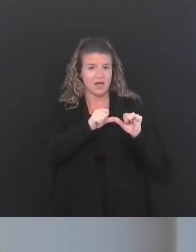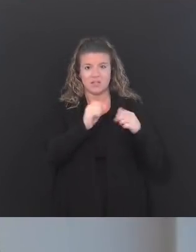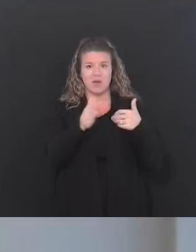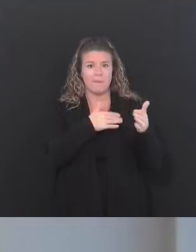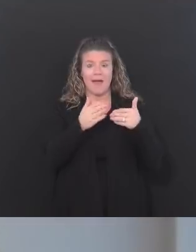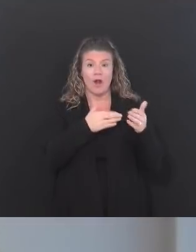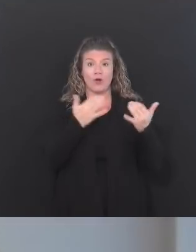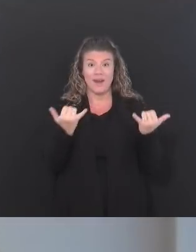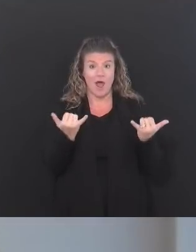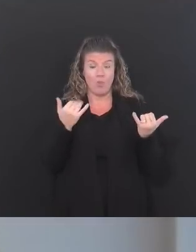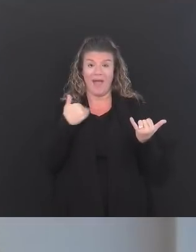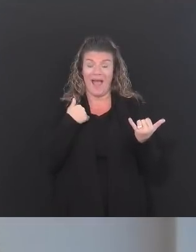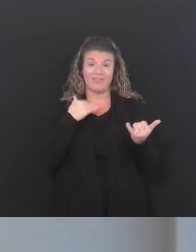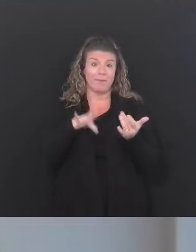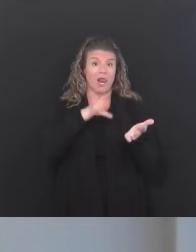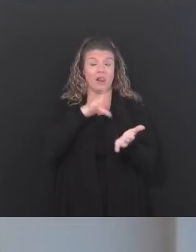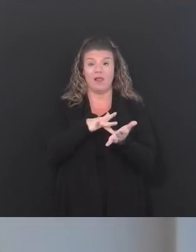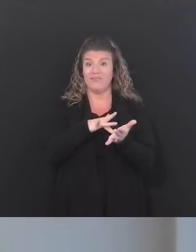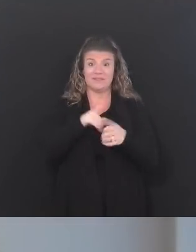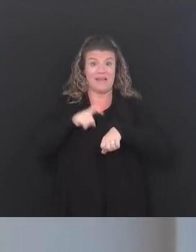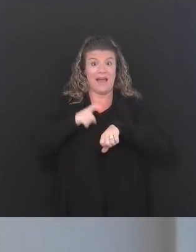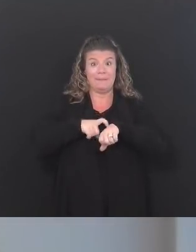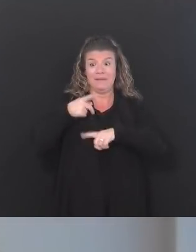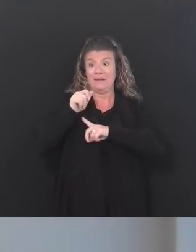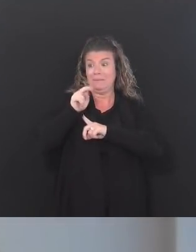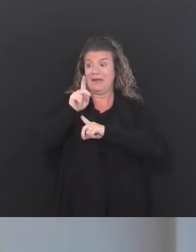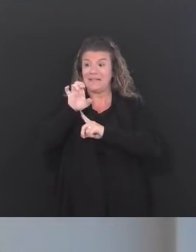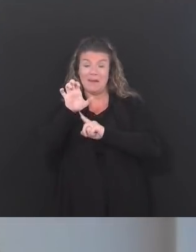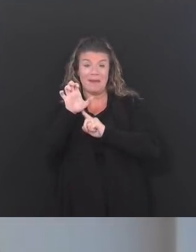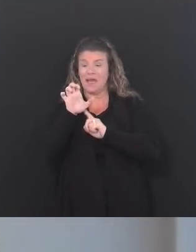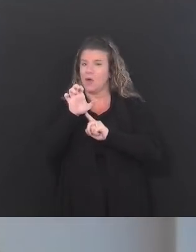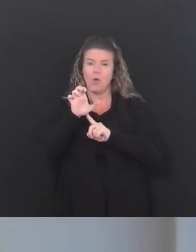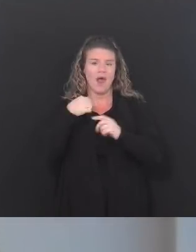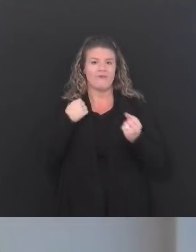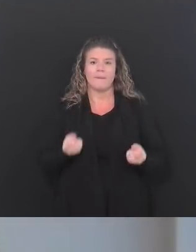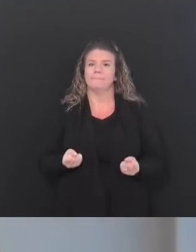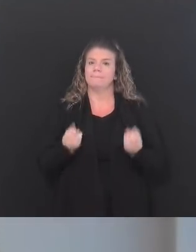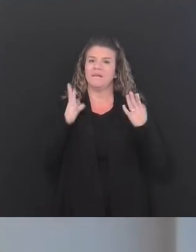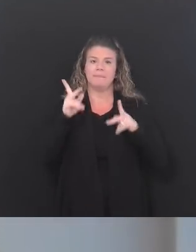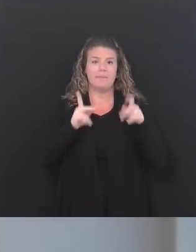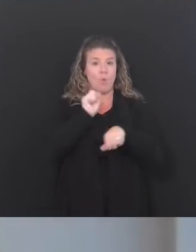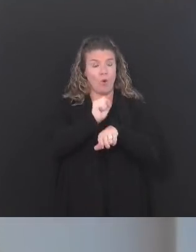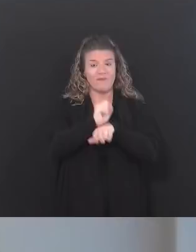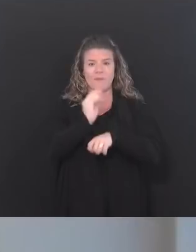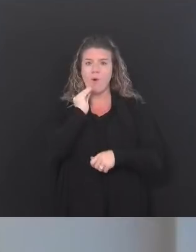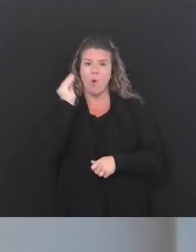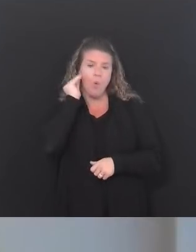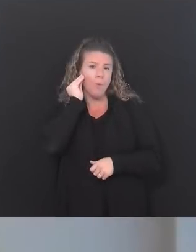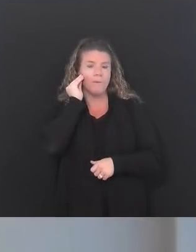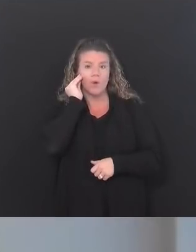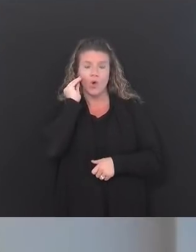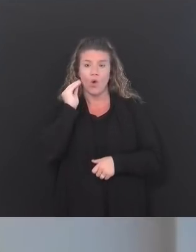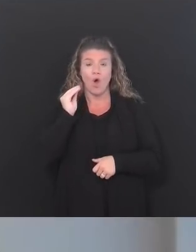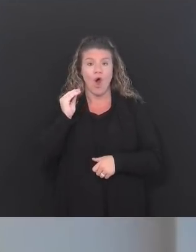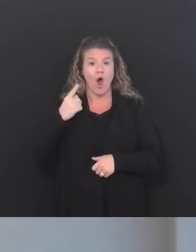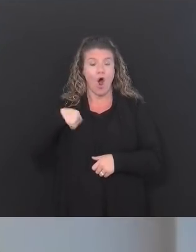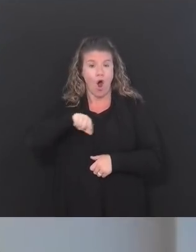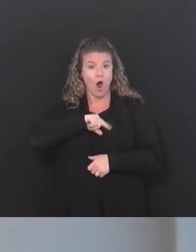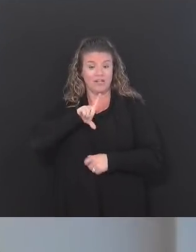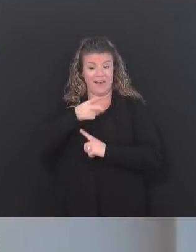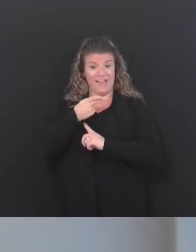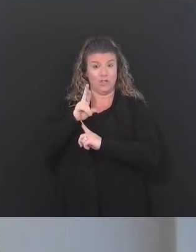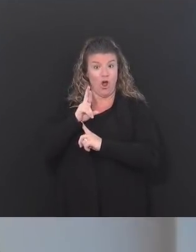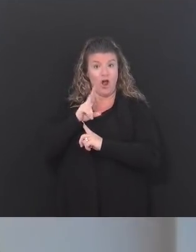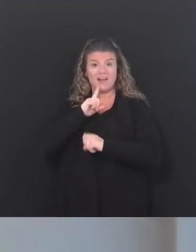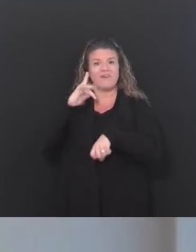of a pandemic, we have our folks working from home where possible. We want to be available. We want to